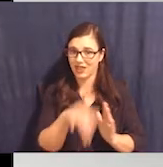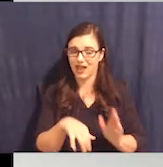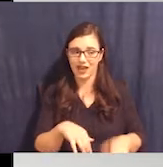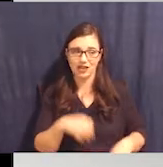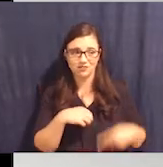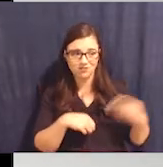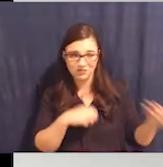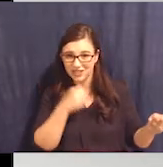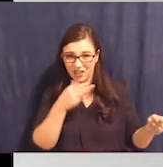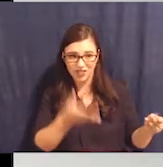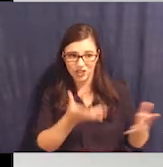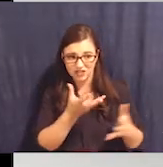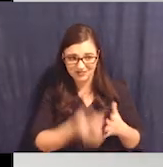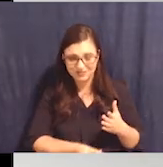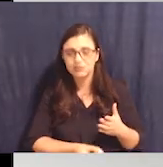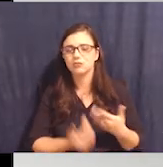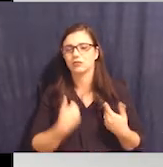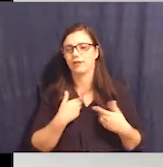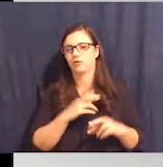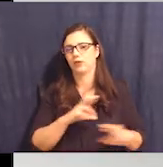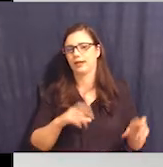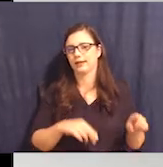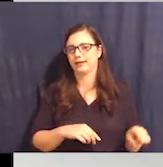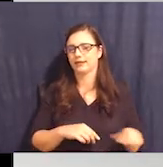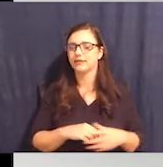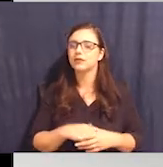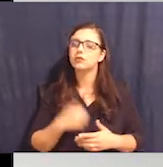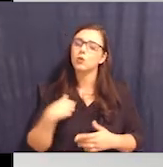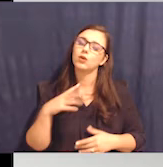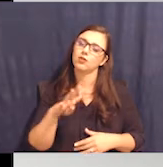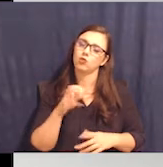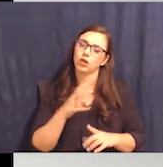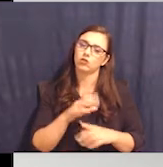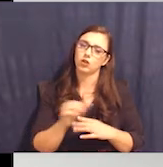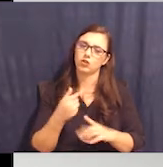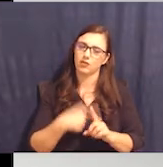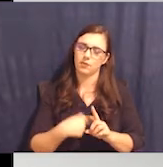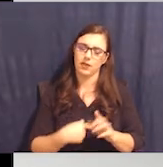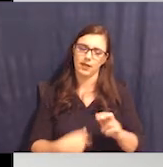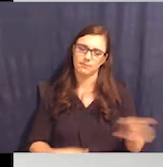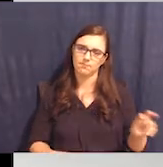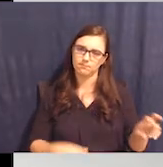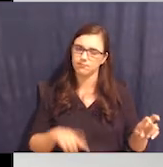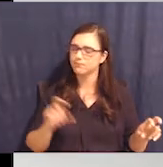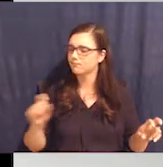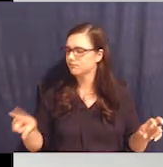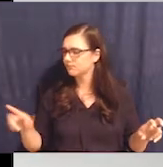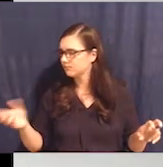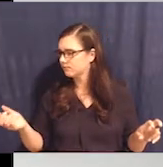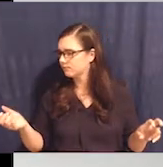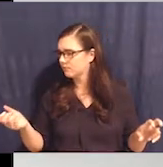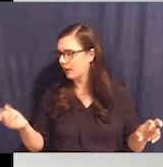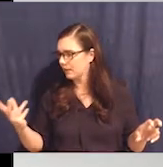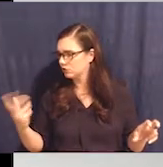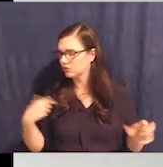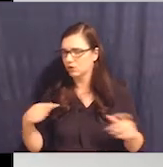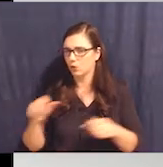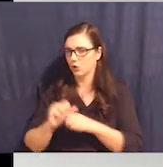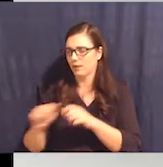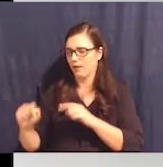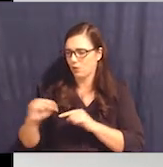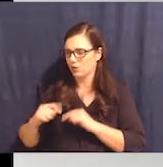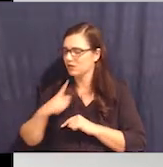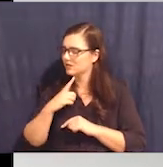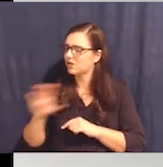for. So anyway, we were putting $400 a month, and I went to my friend and I said, so how much, and we kind of worked